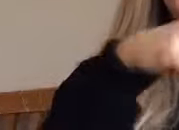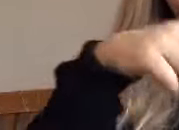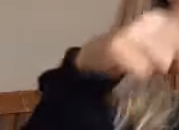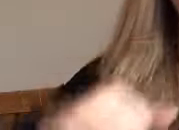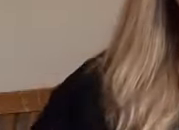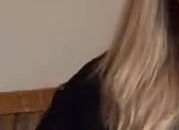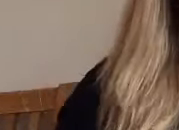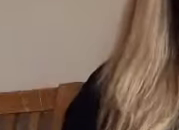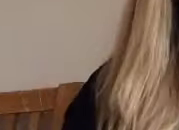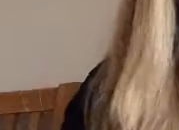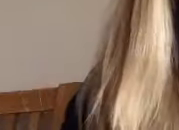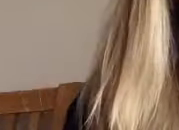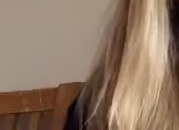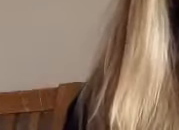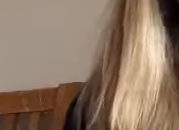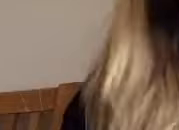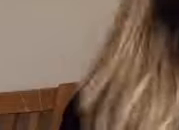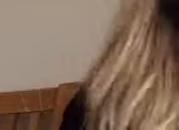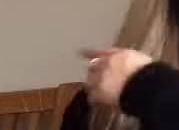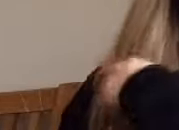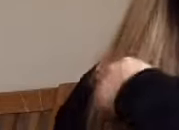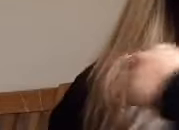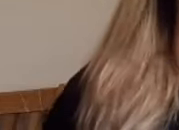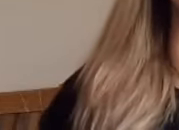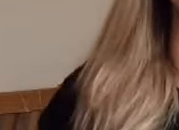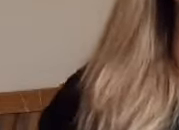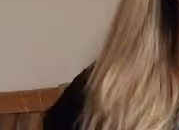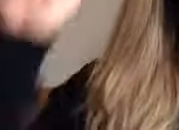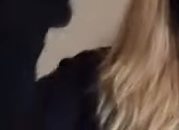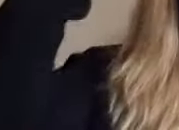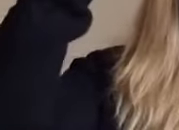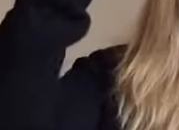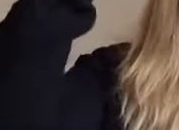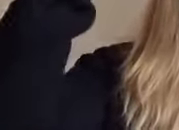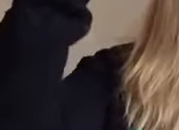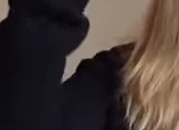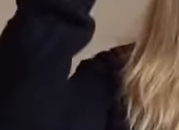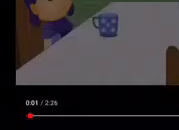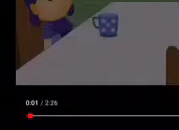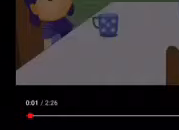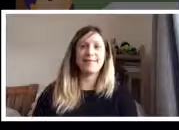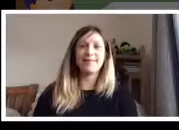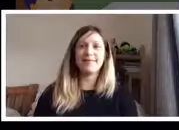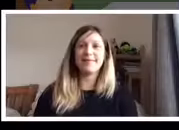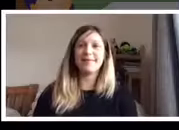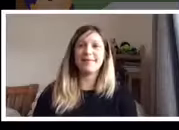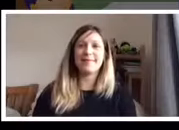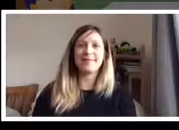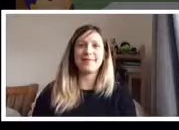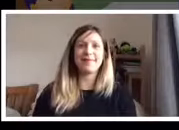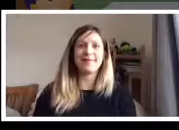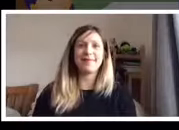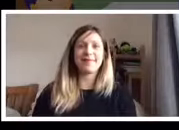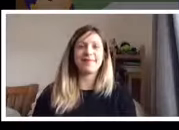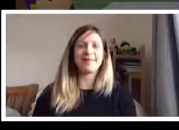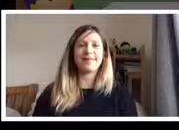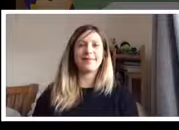he wrote her a bill. "I'll be back in the morning, yes I will."